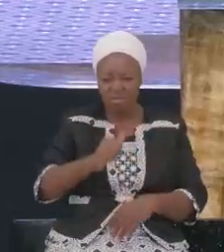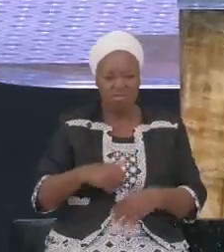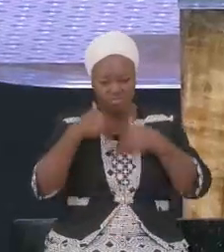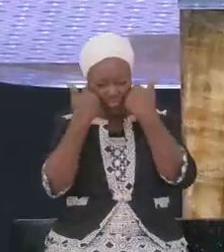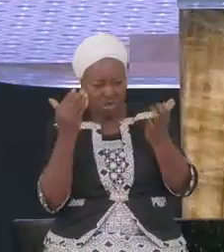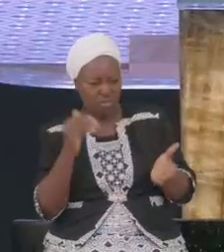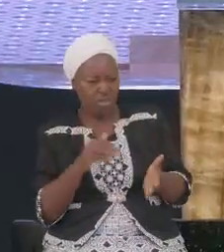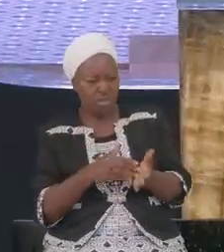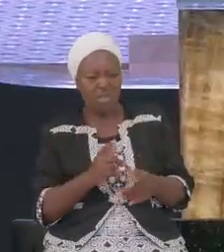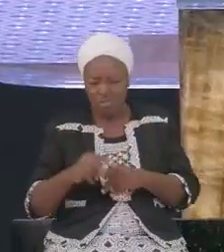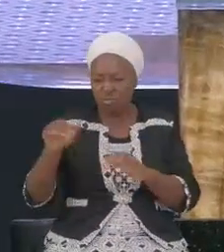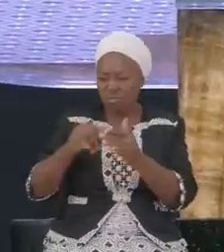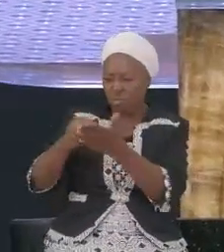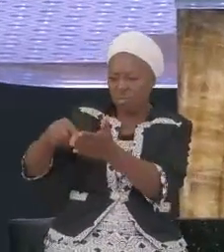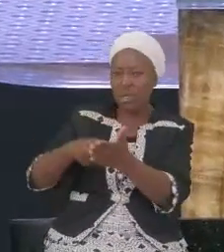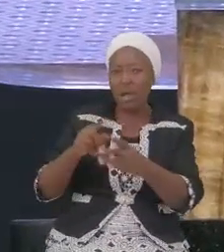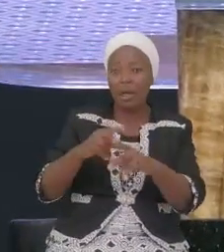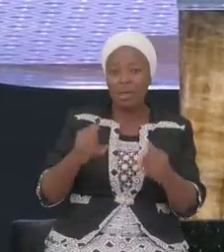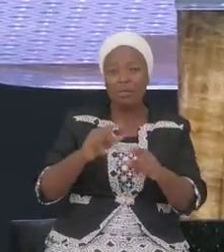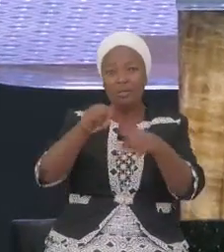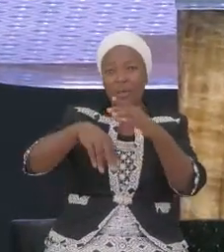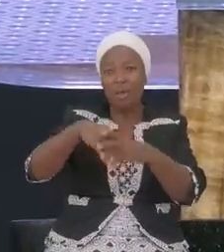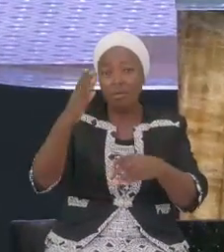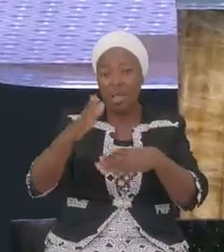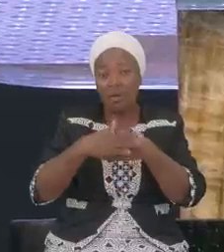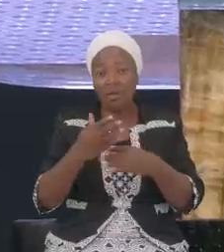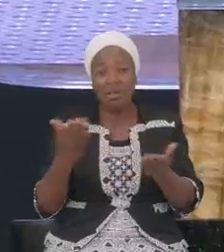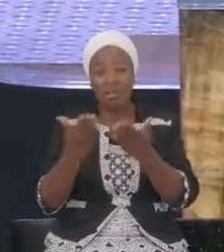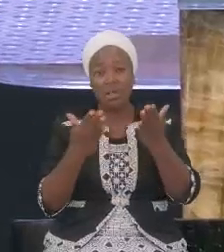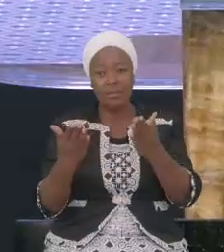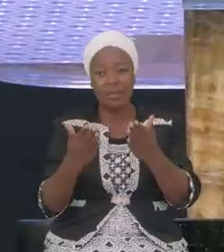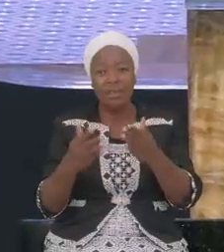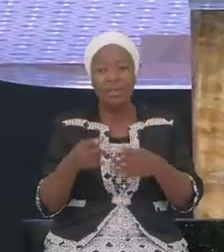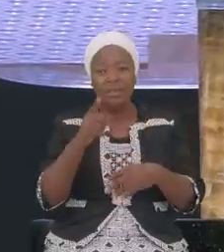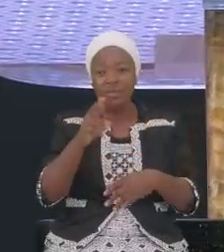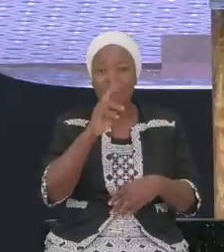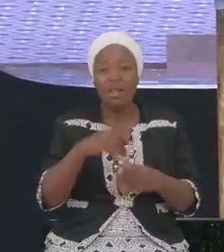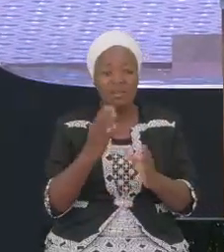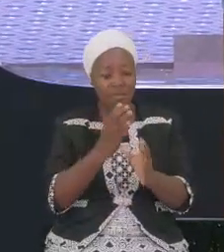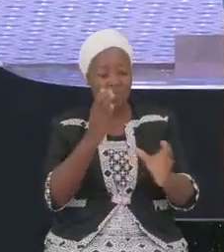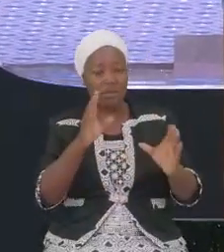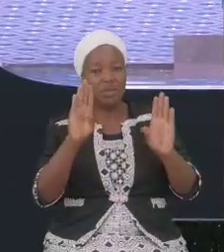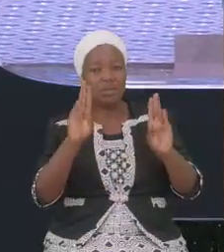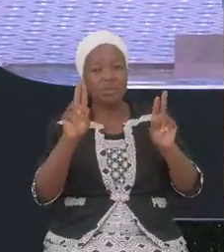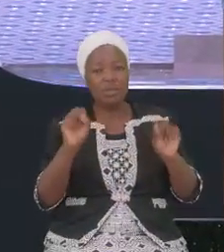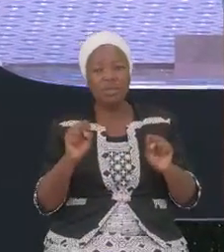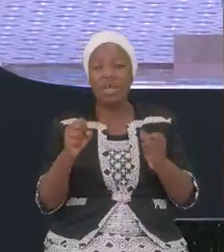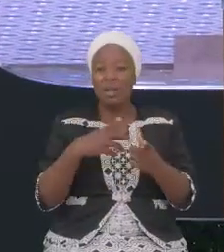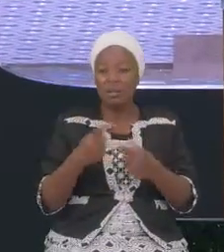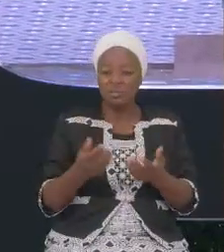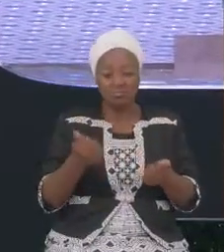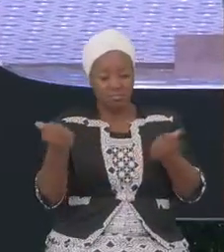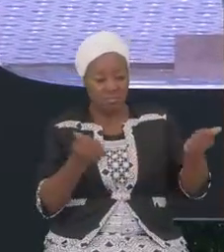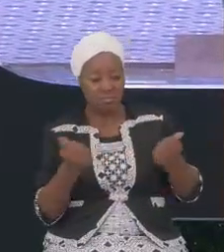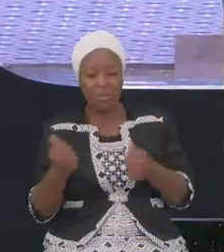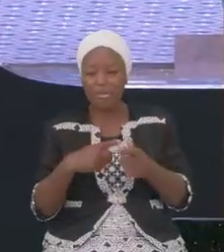I'm going to do that. And now you are out after the service. You are in the bus, in the taxi, or